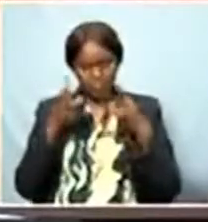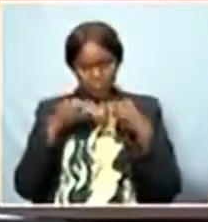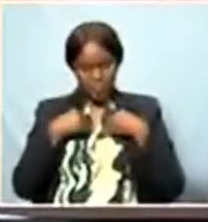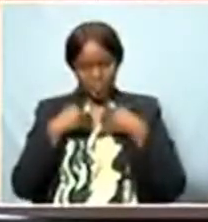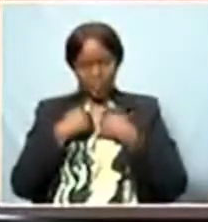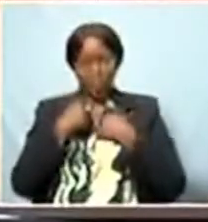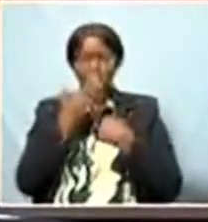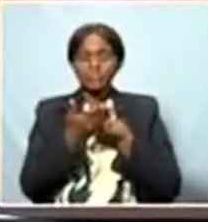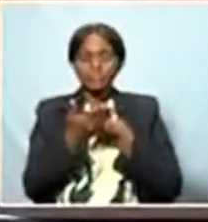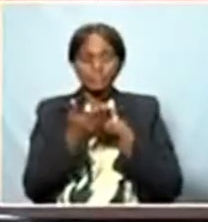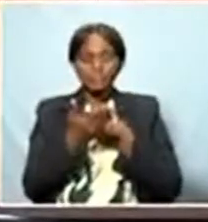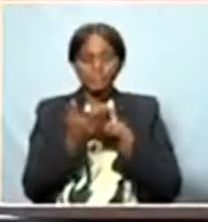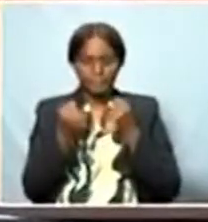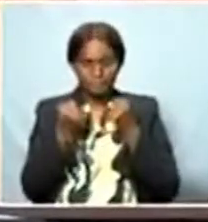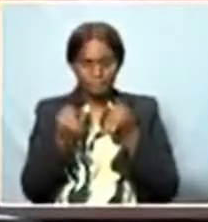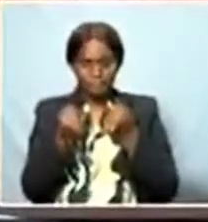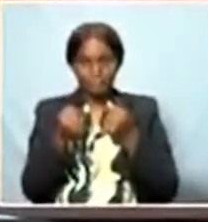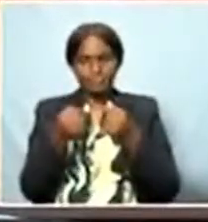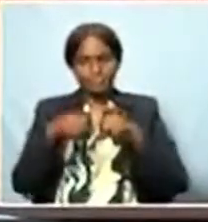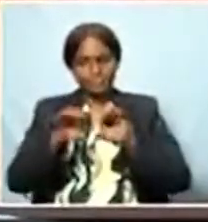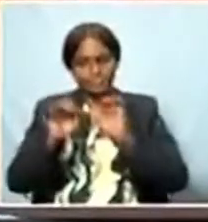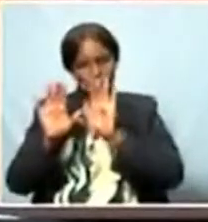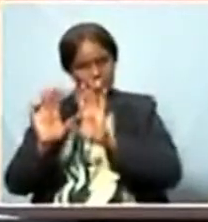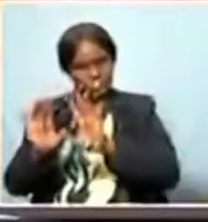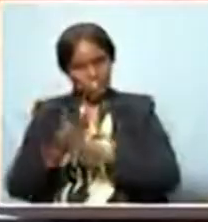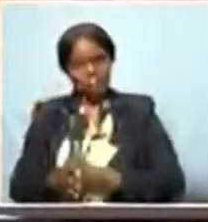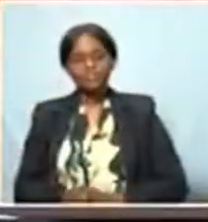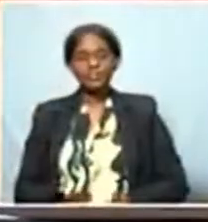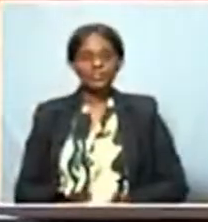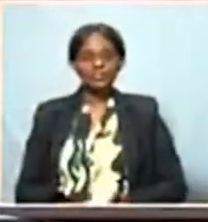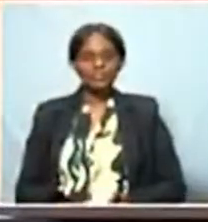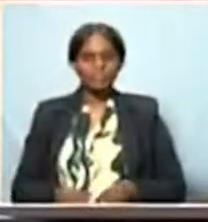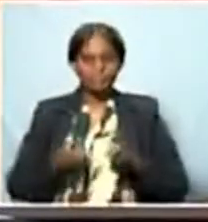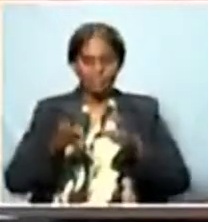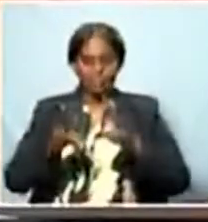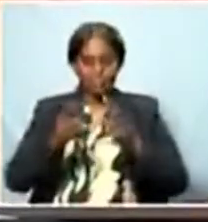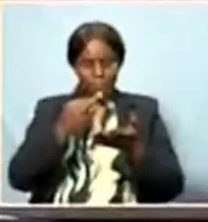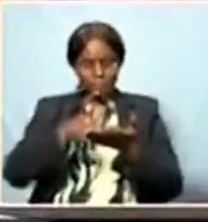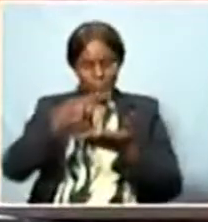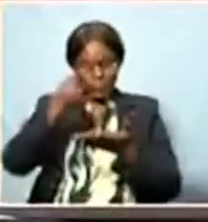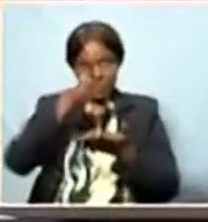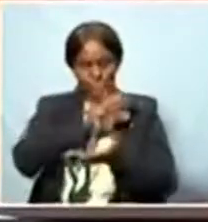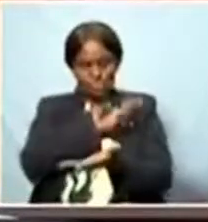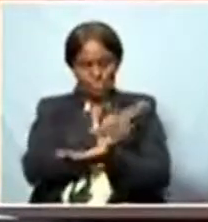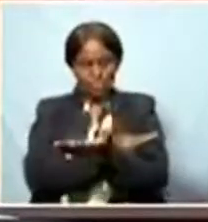robust, a resilient, a sustainable way of raising resources to